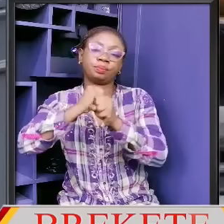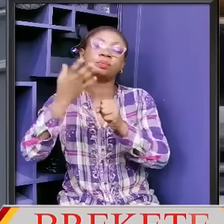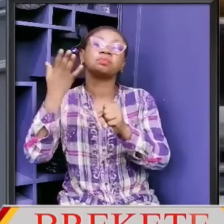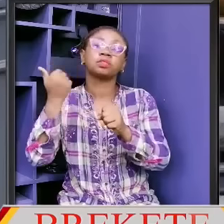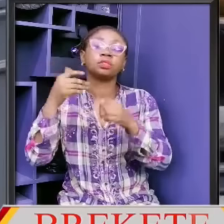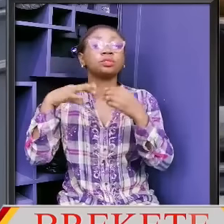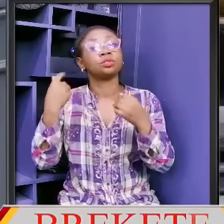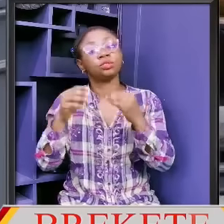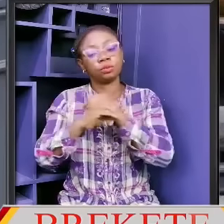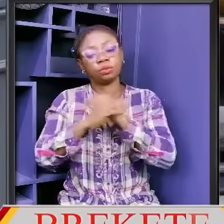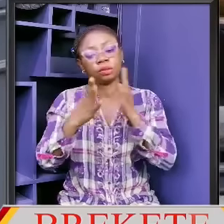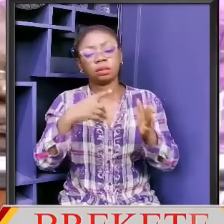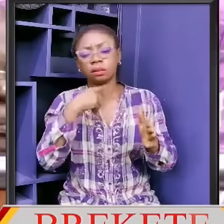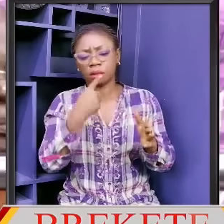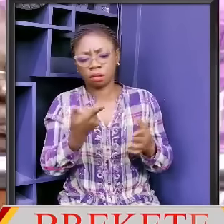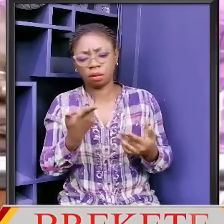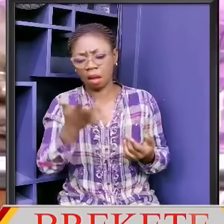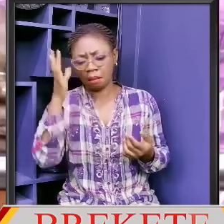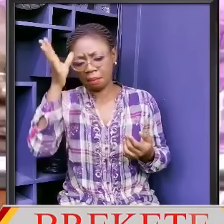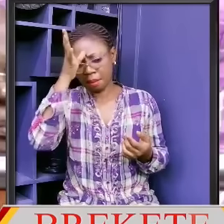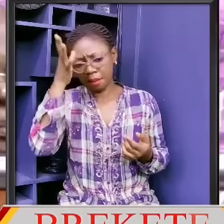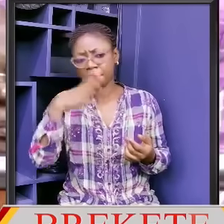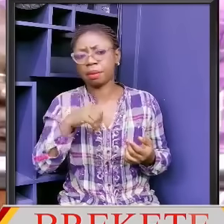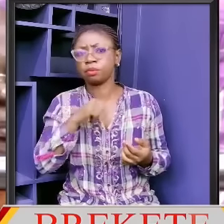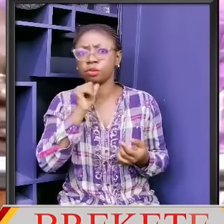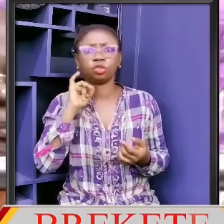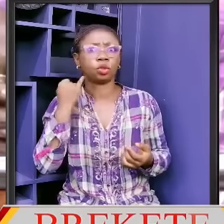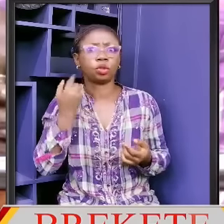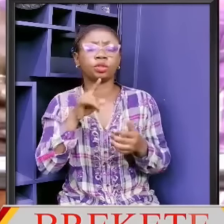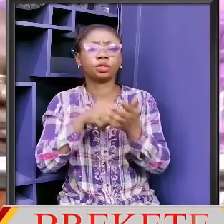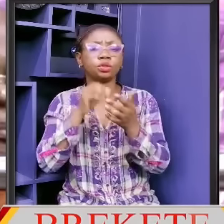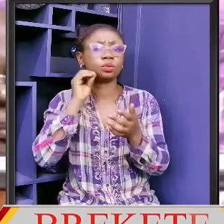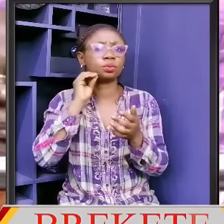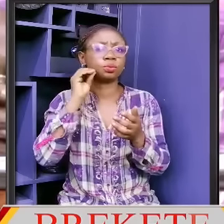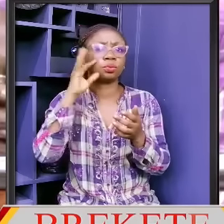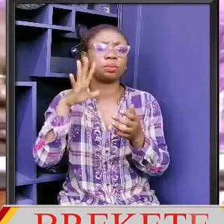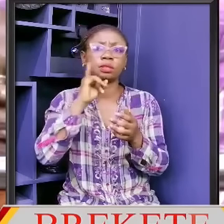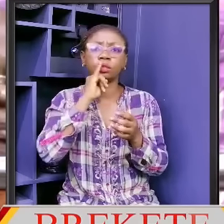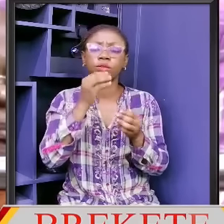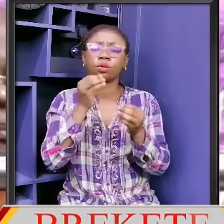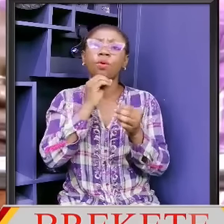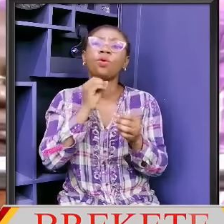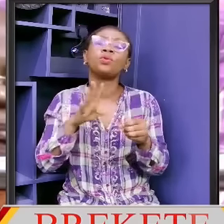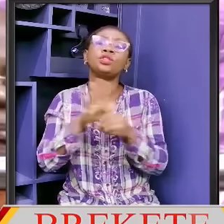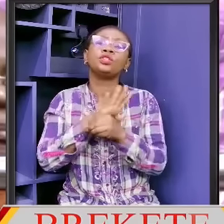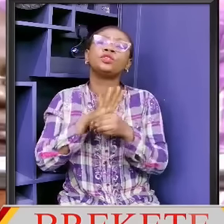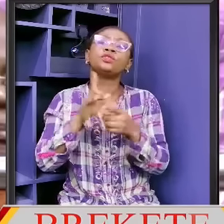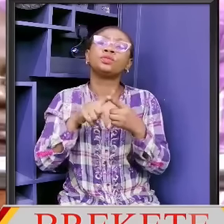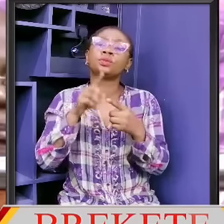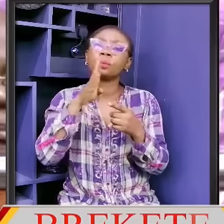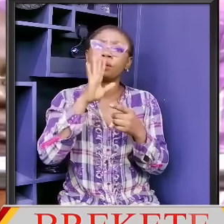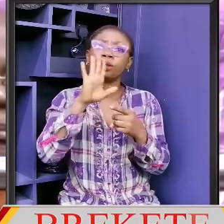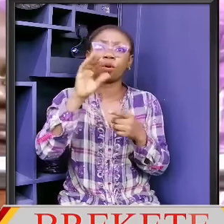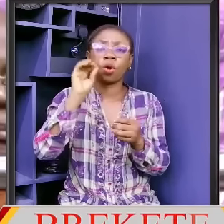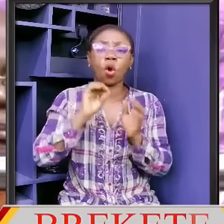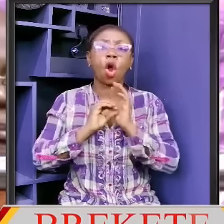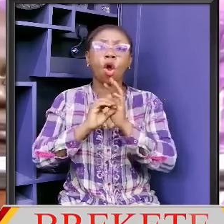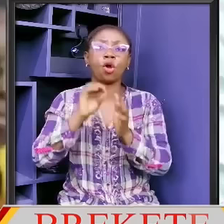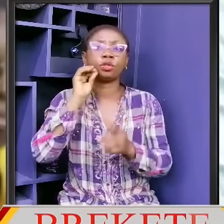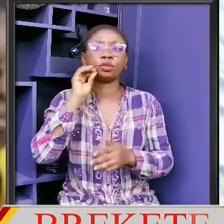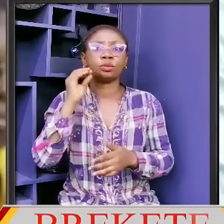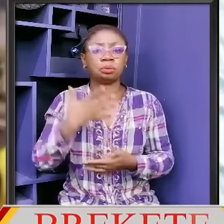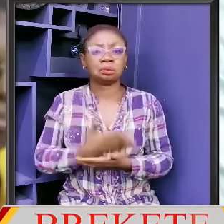the officer can tell and say, come, Baba, no be joke at the joke. This one, she's old enough to be your own mother, to be your own daughter, even